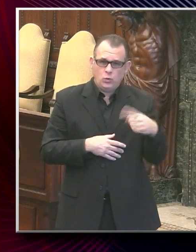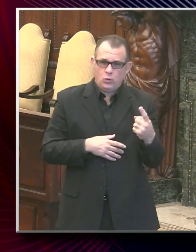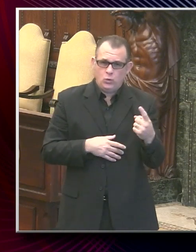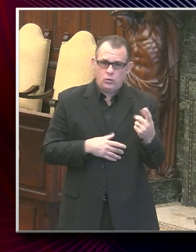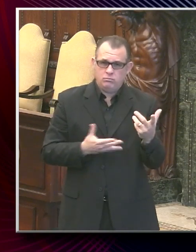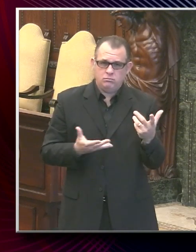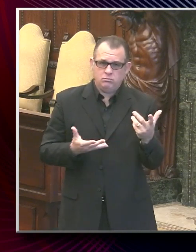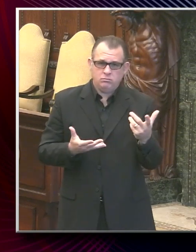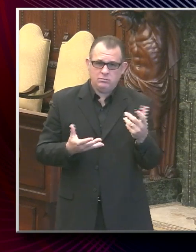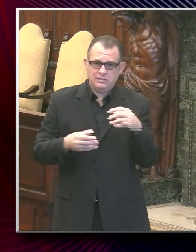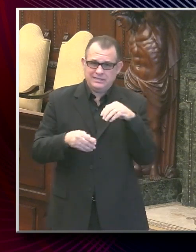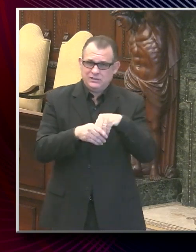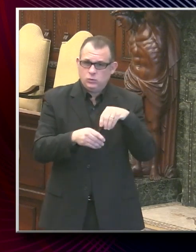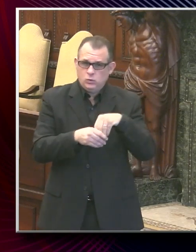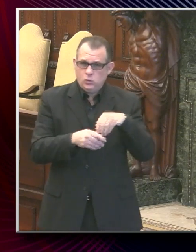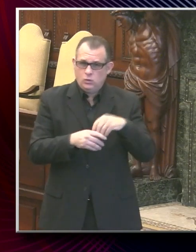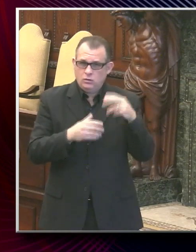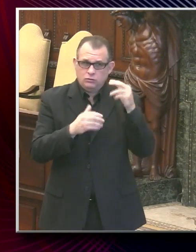apply here?